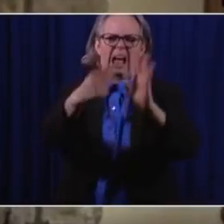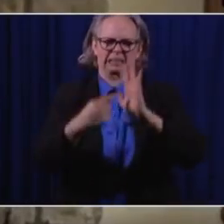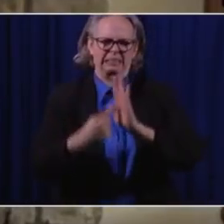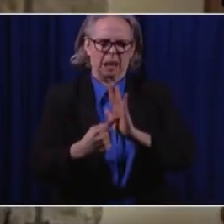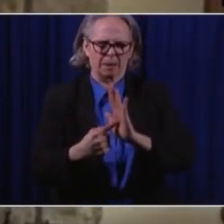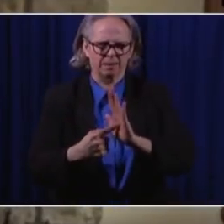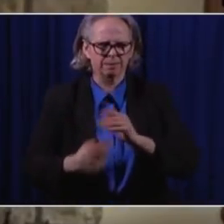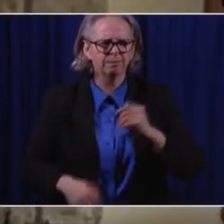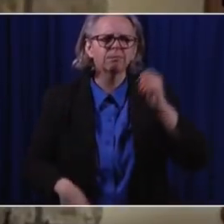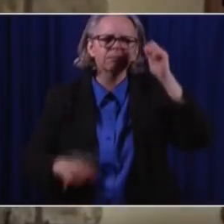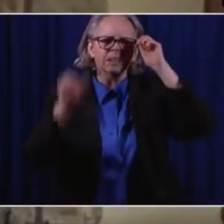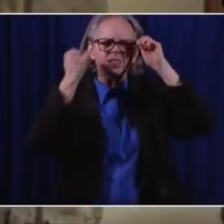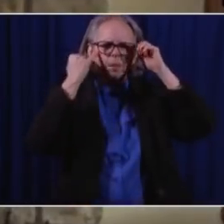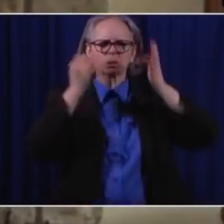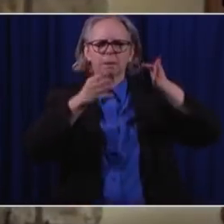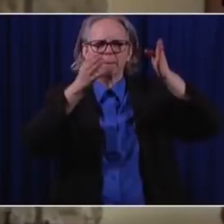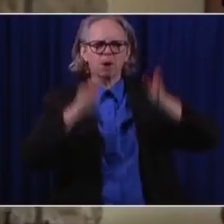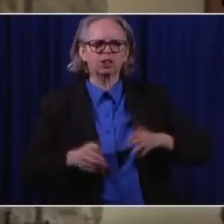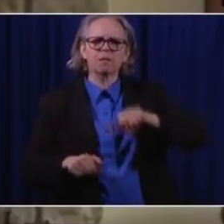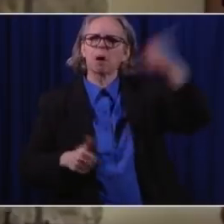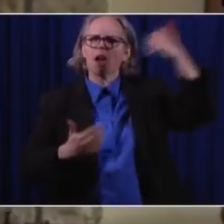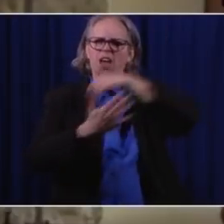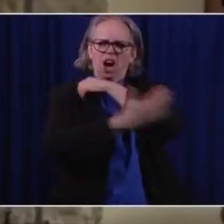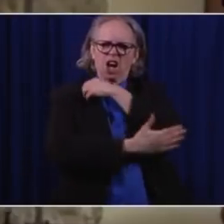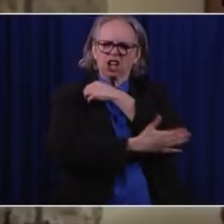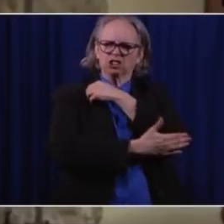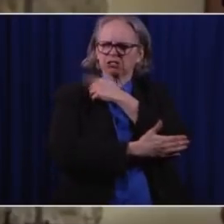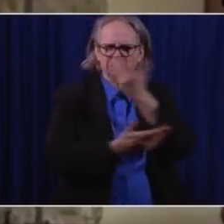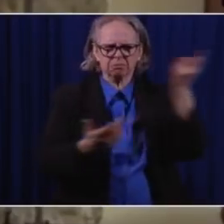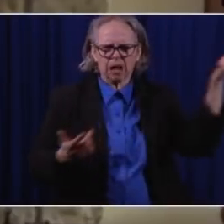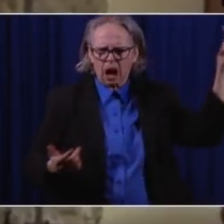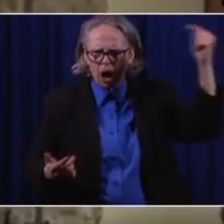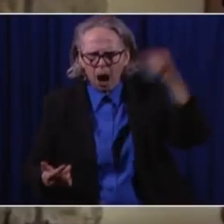is suffering from Ebola outbreak,